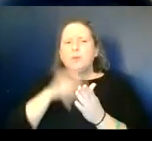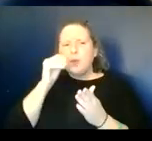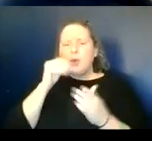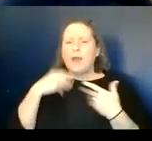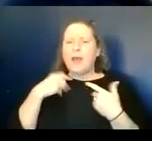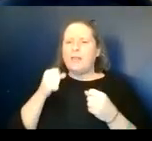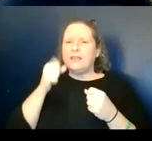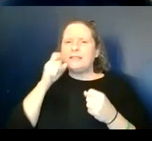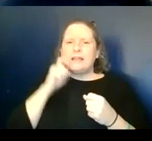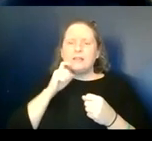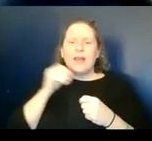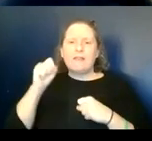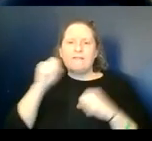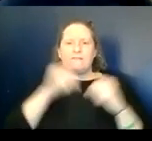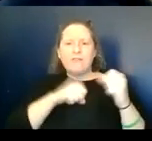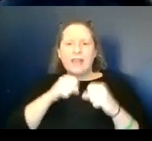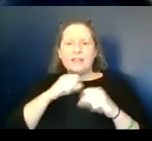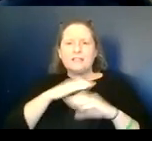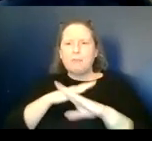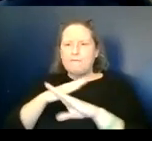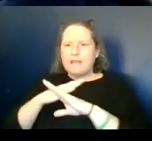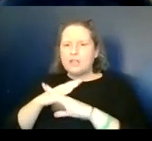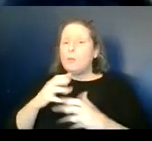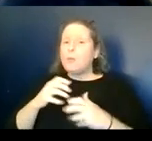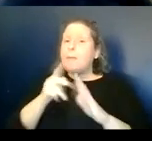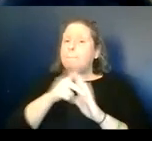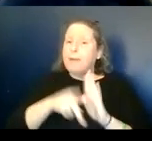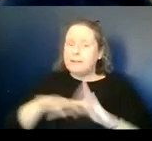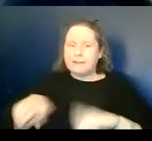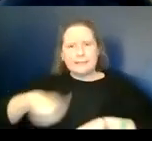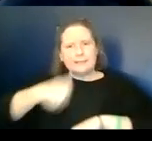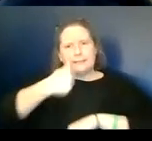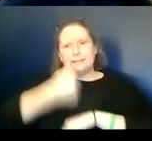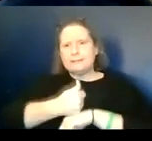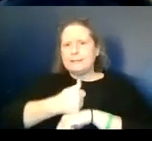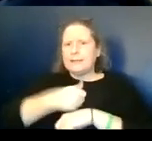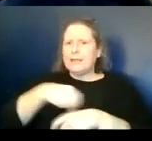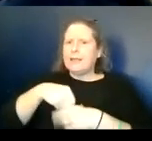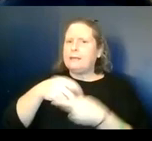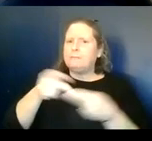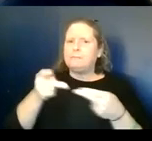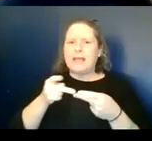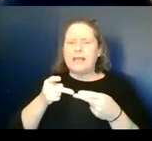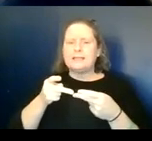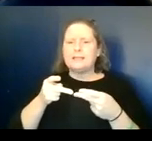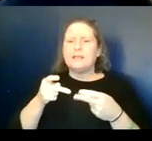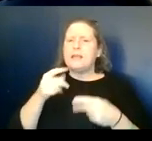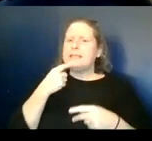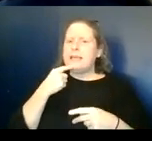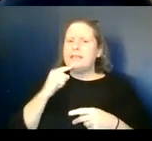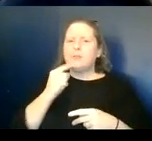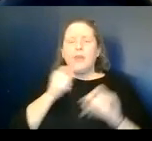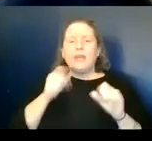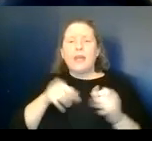and we want to have policy in place that regulates that basically states that we can learn about this